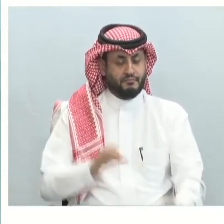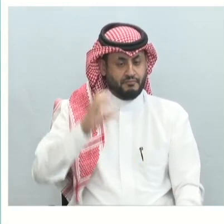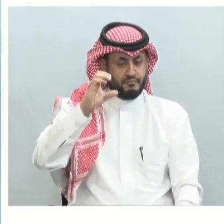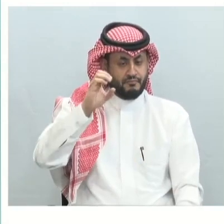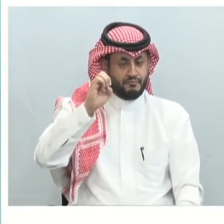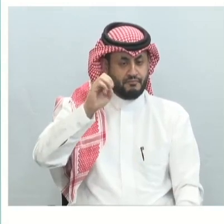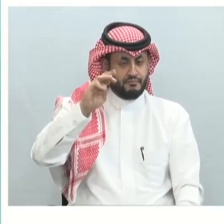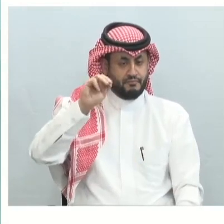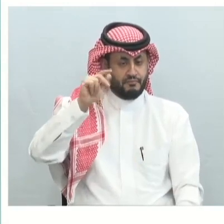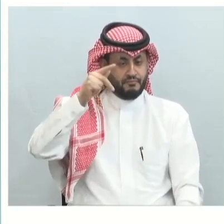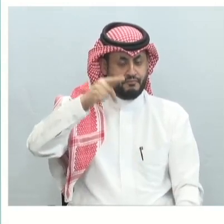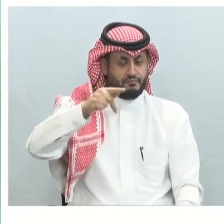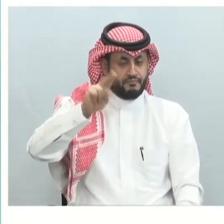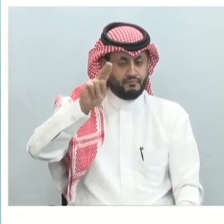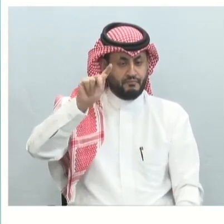computer